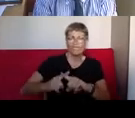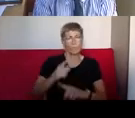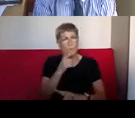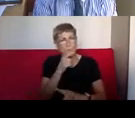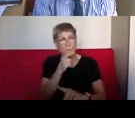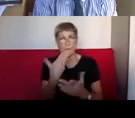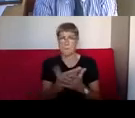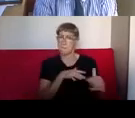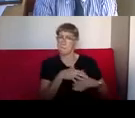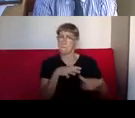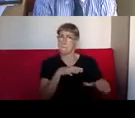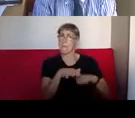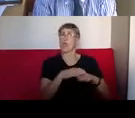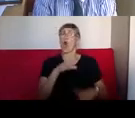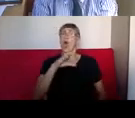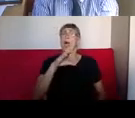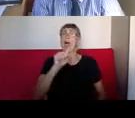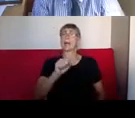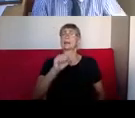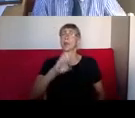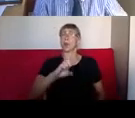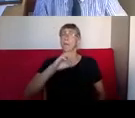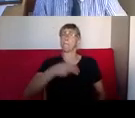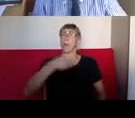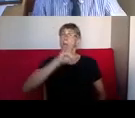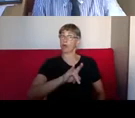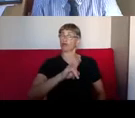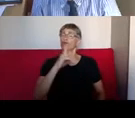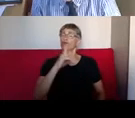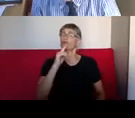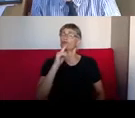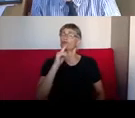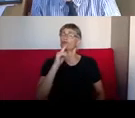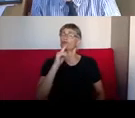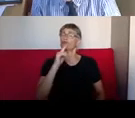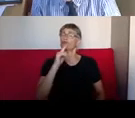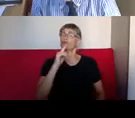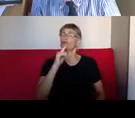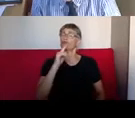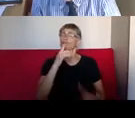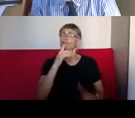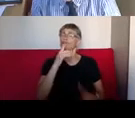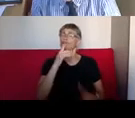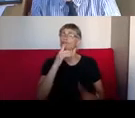the desire to anchor the ADU in our countries